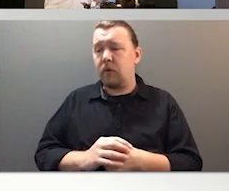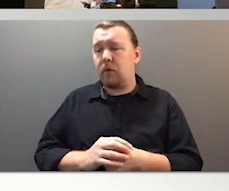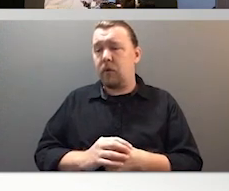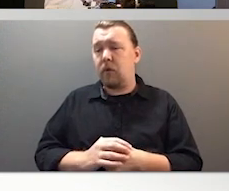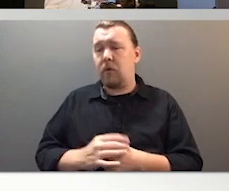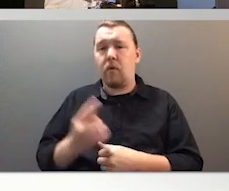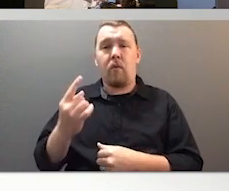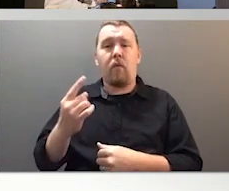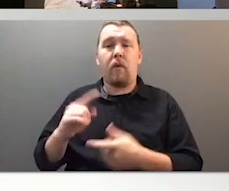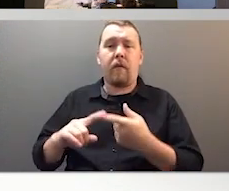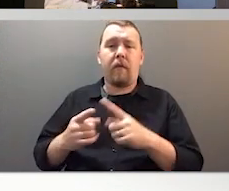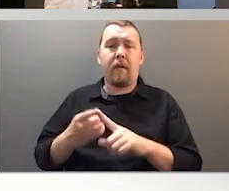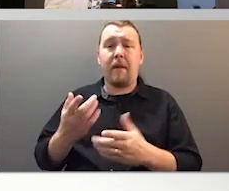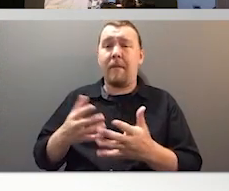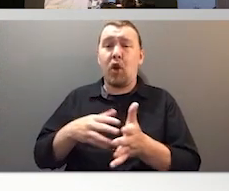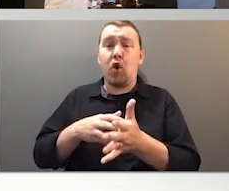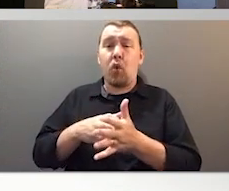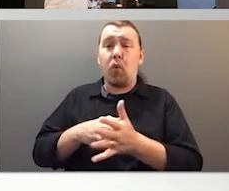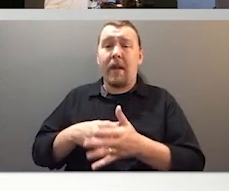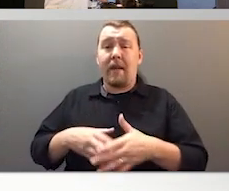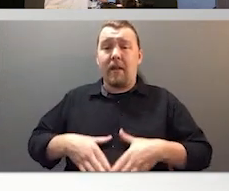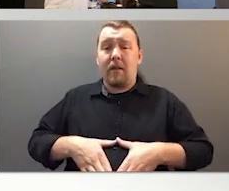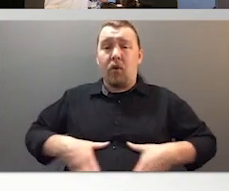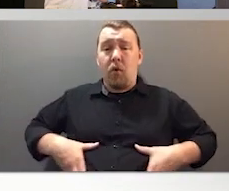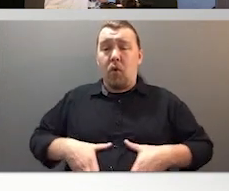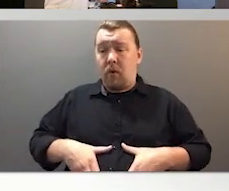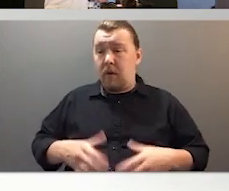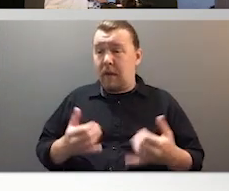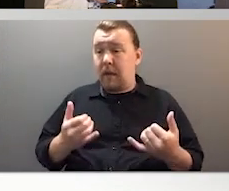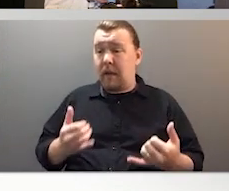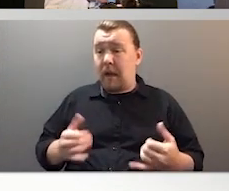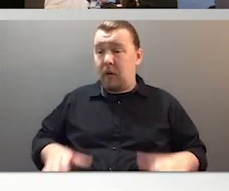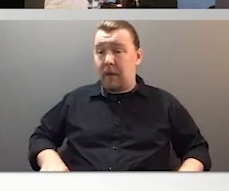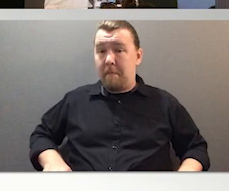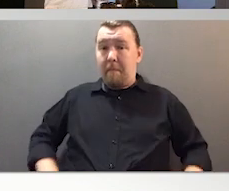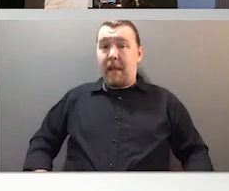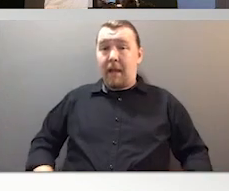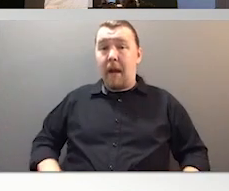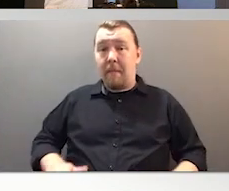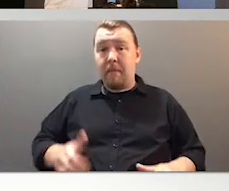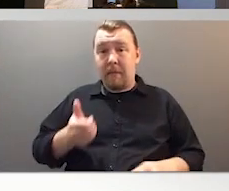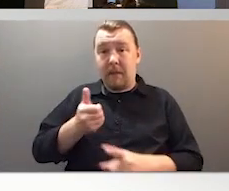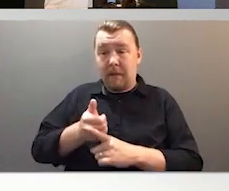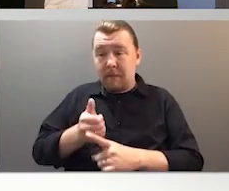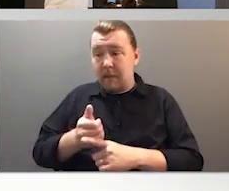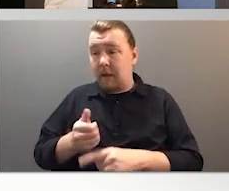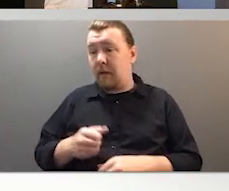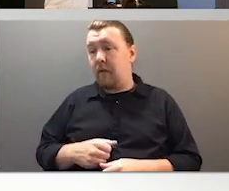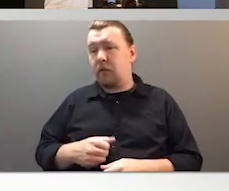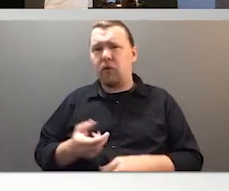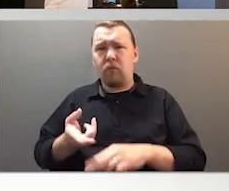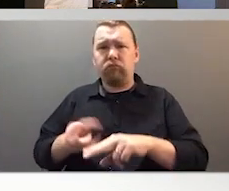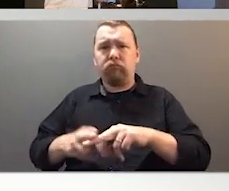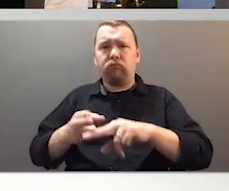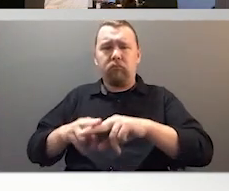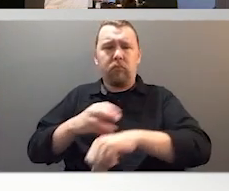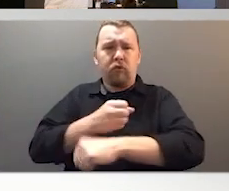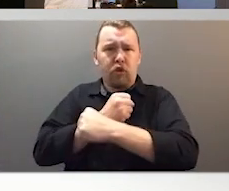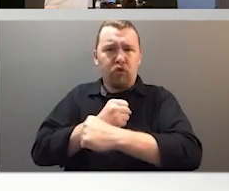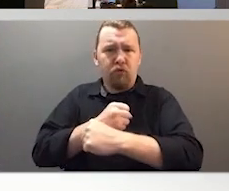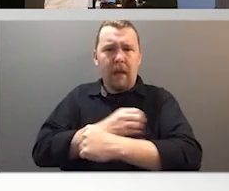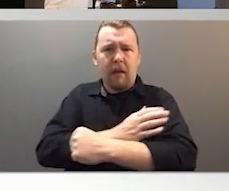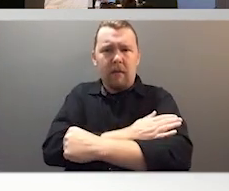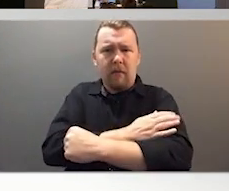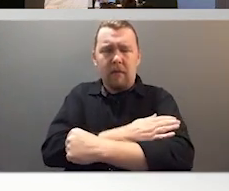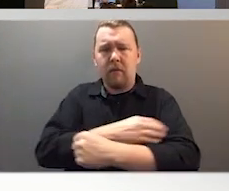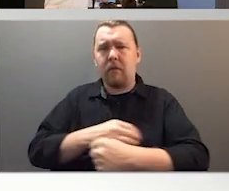a really weak core is now lifting himself up. He was very proud of himself. But helps increase strength and endurance,